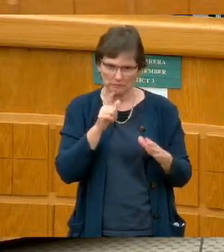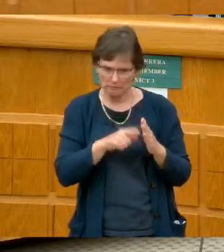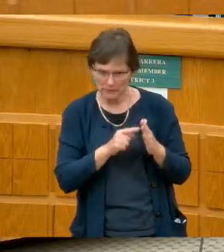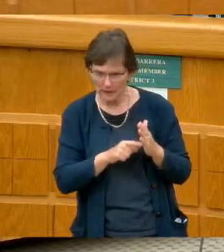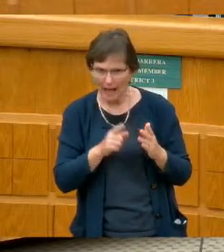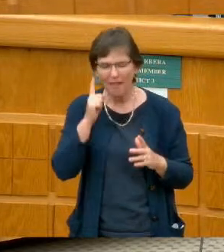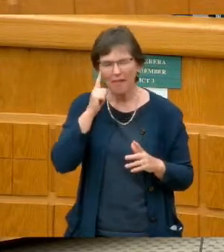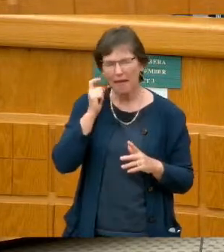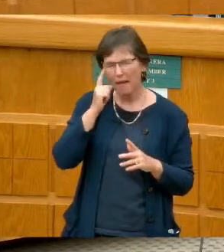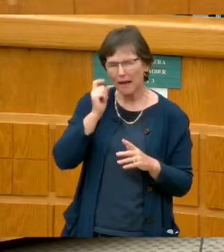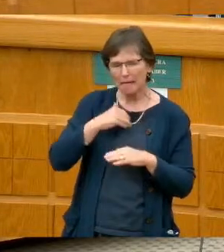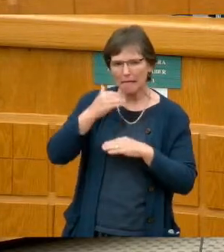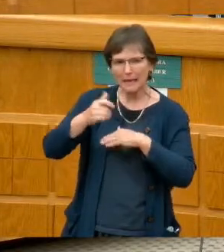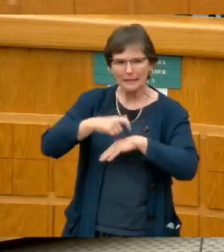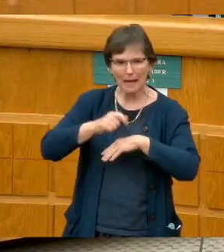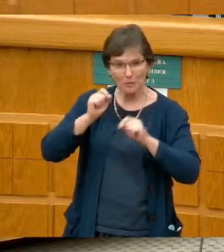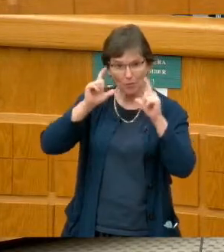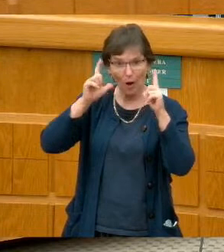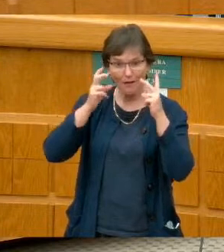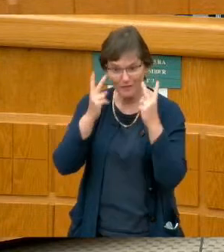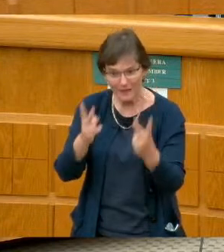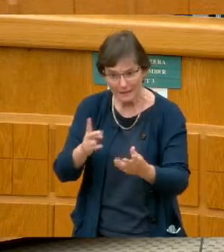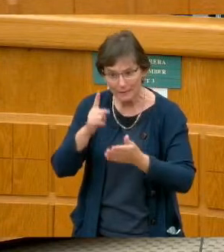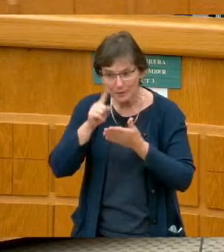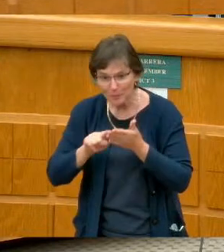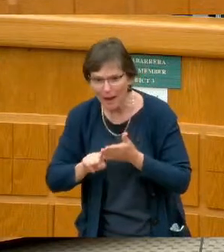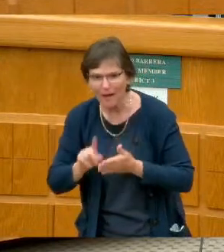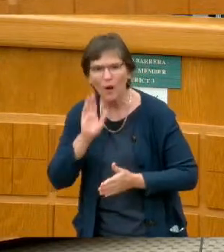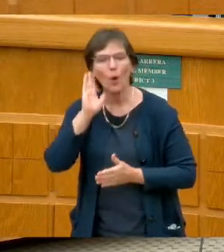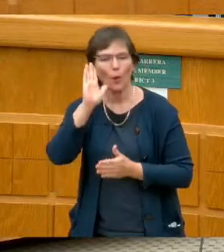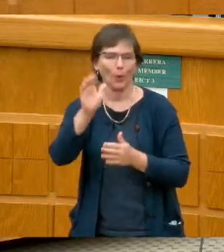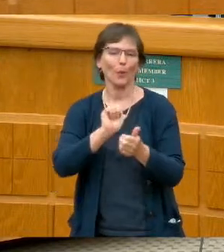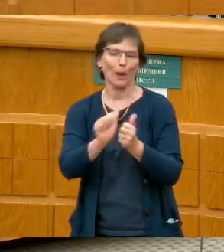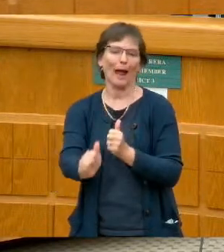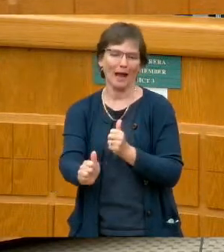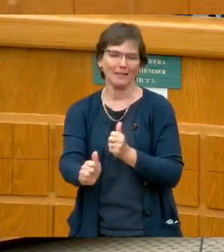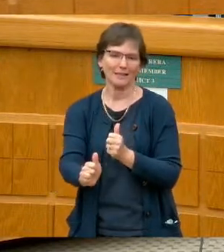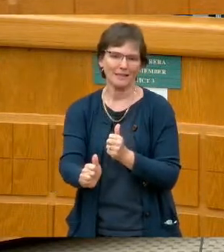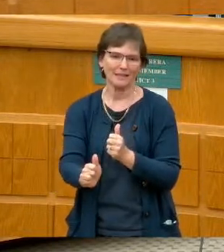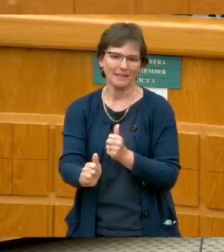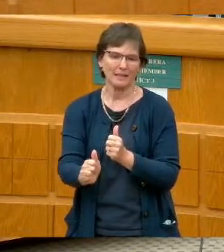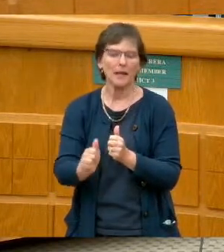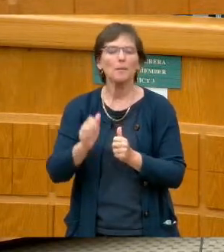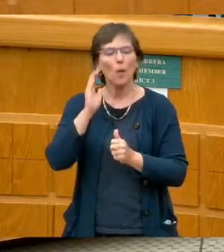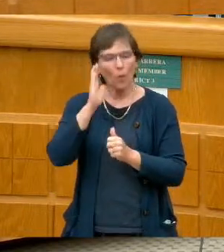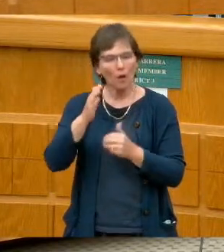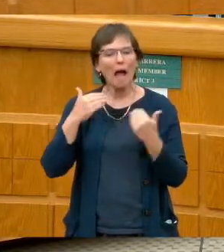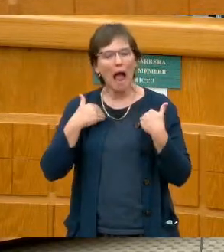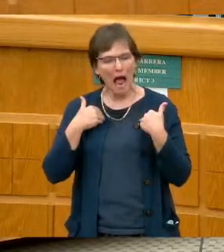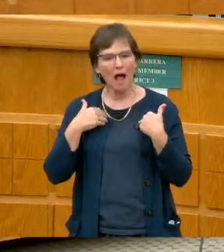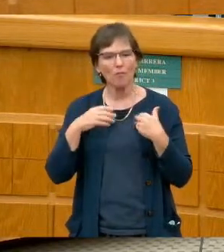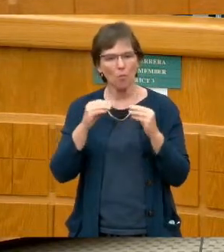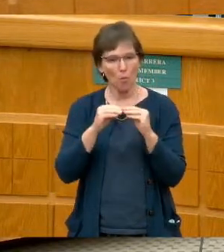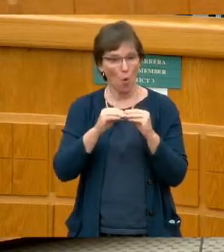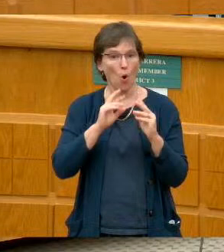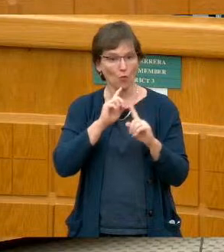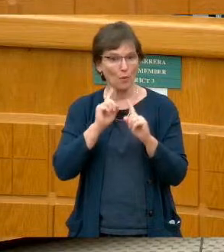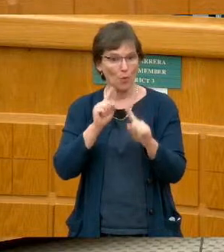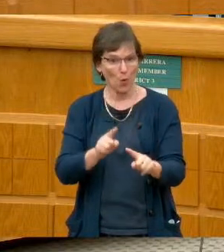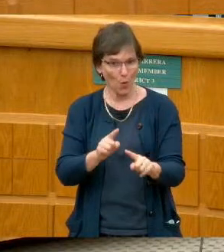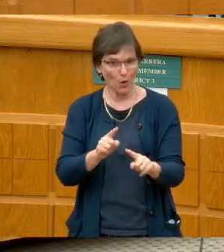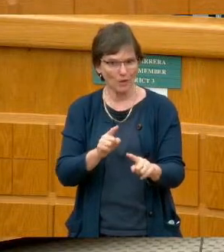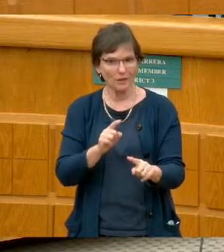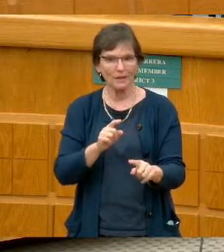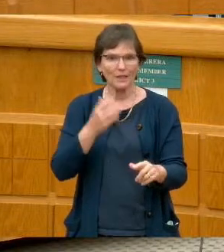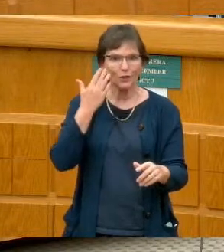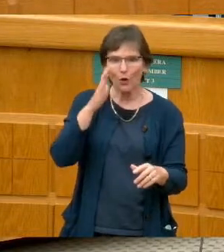inspection, they probably will be. And so we'll be bringing you another report. I can't tell you when, because they might figure